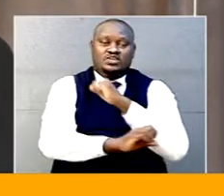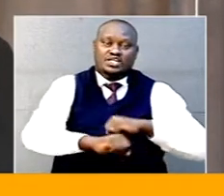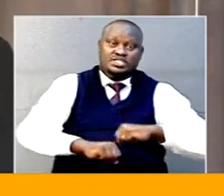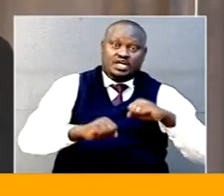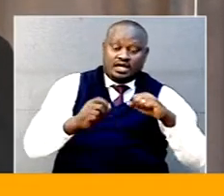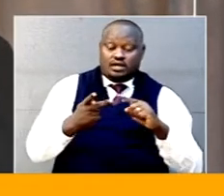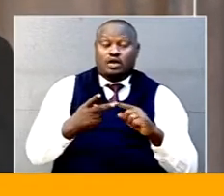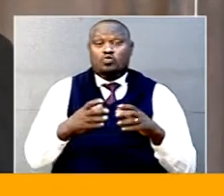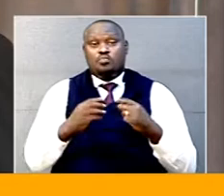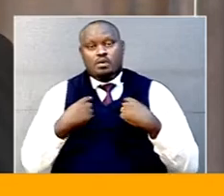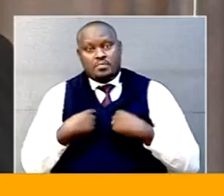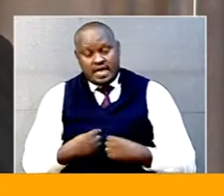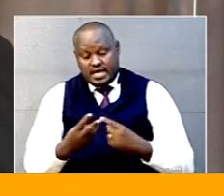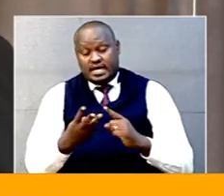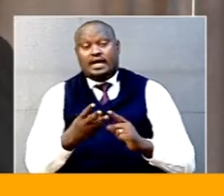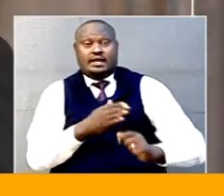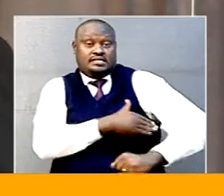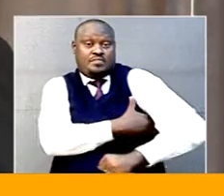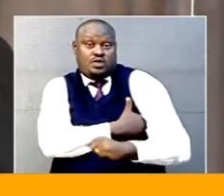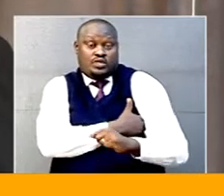mayors, and sub-county chairmen,